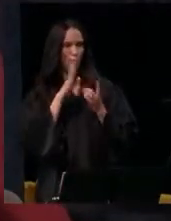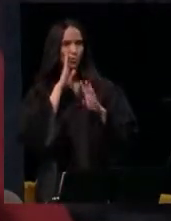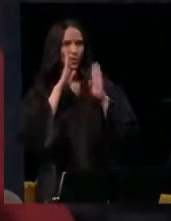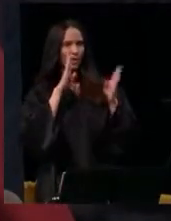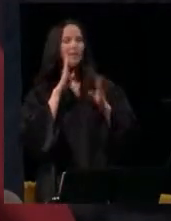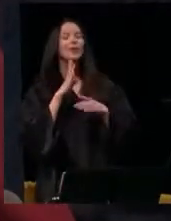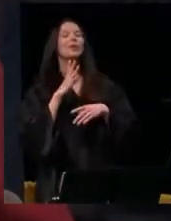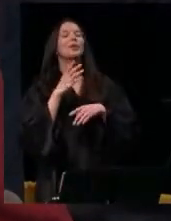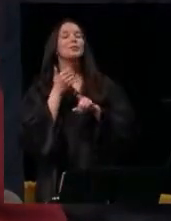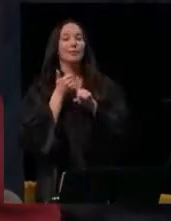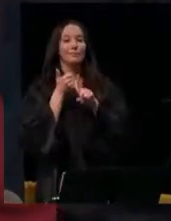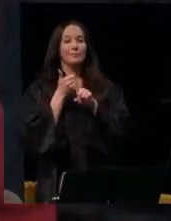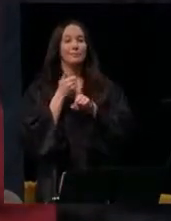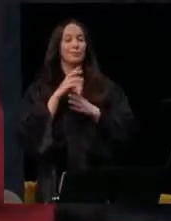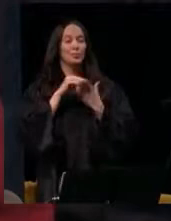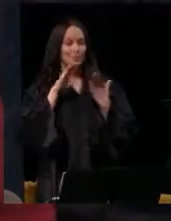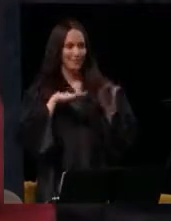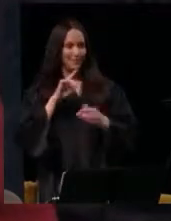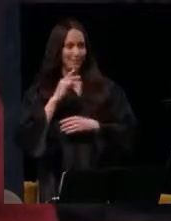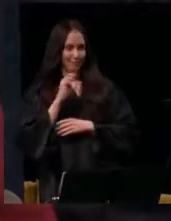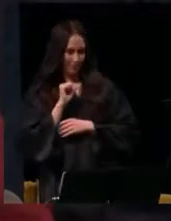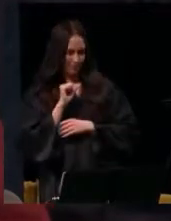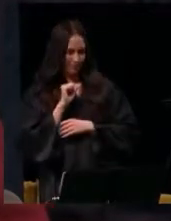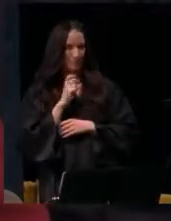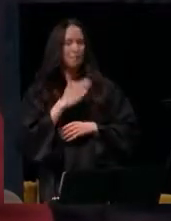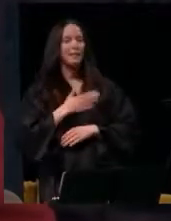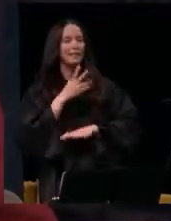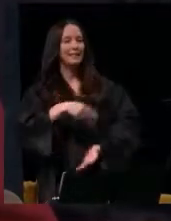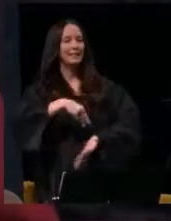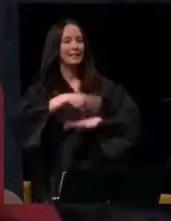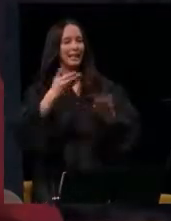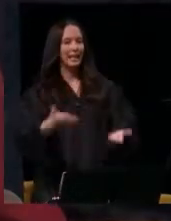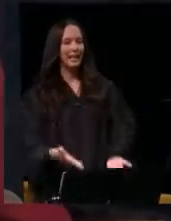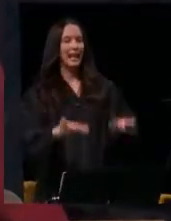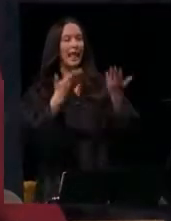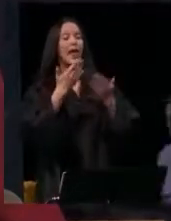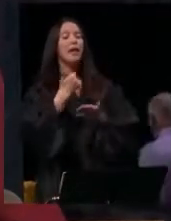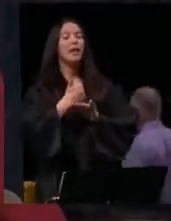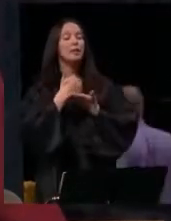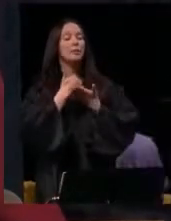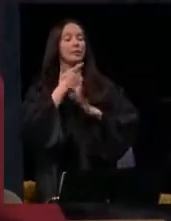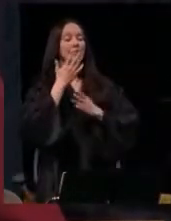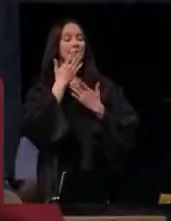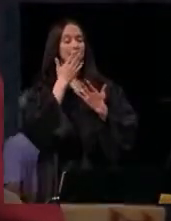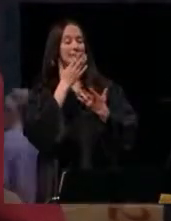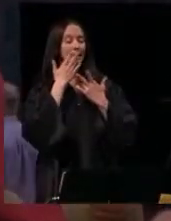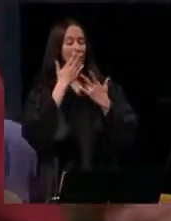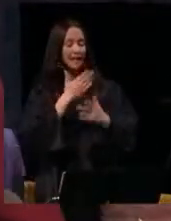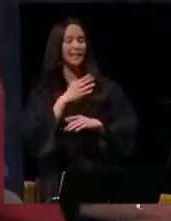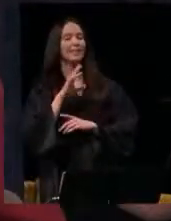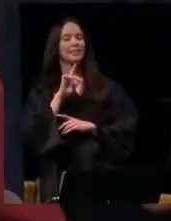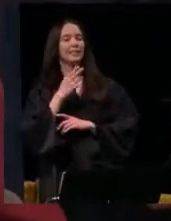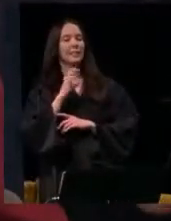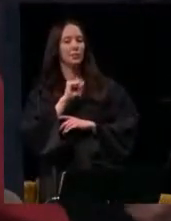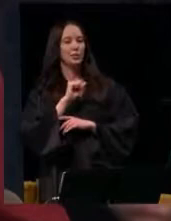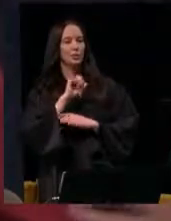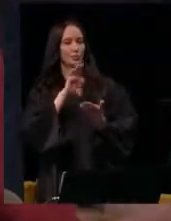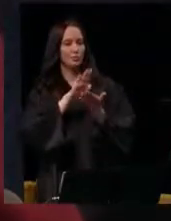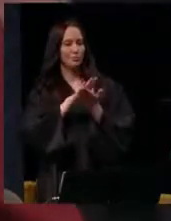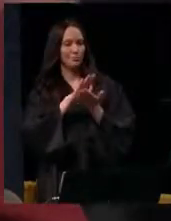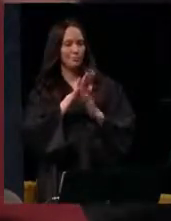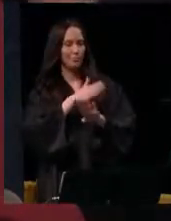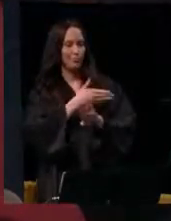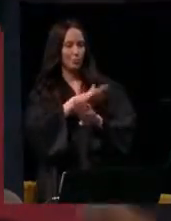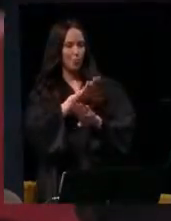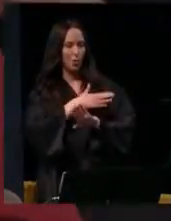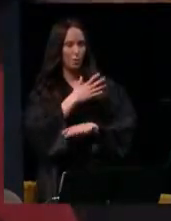students. Please stand and join me in singing our Davies alma mater. The lyrics can be found on the back cover of your program.